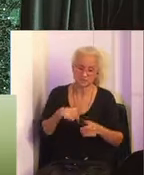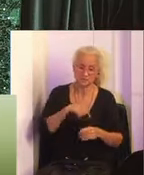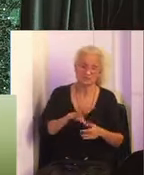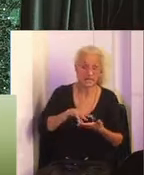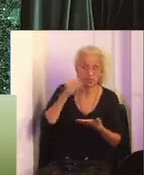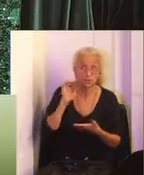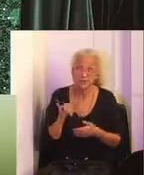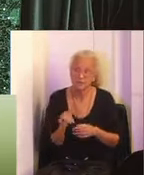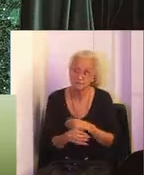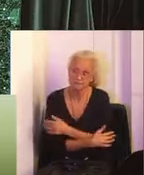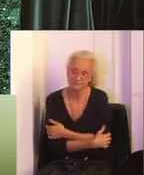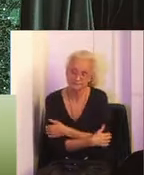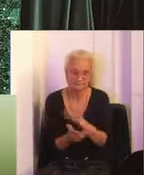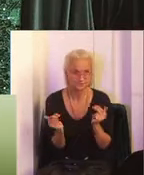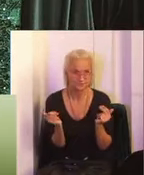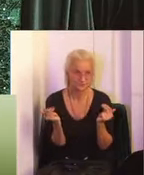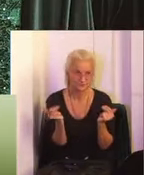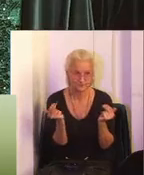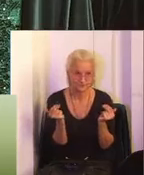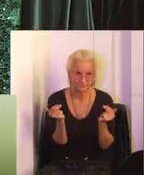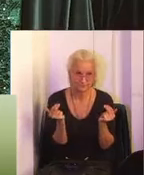learn that.